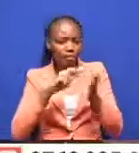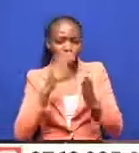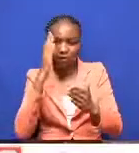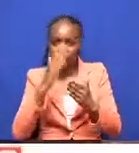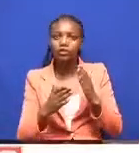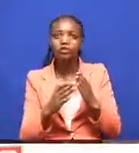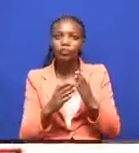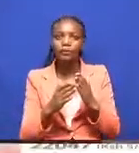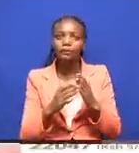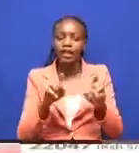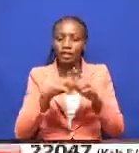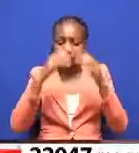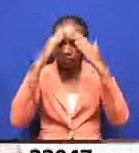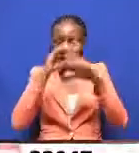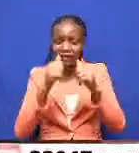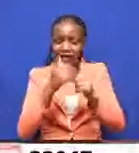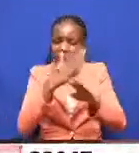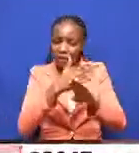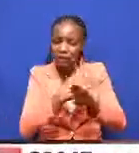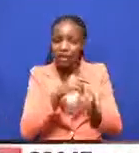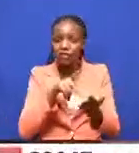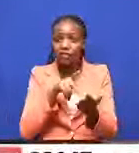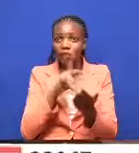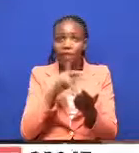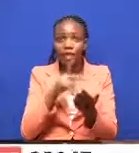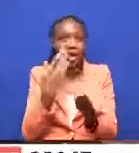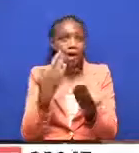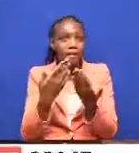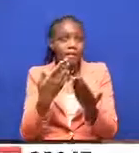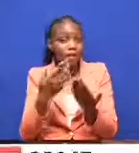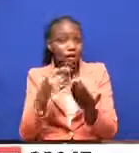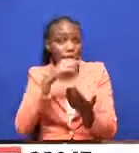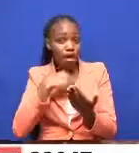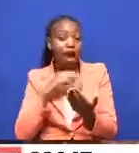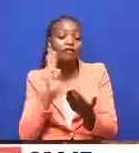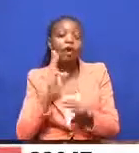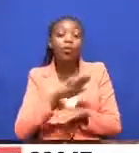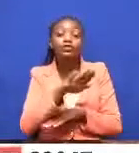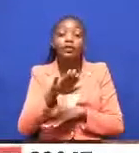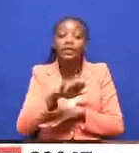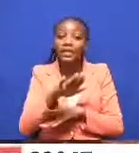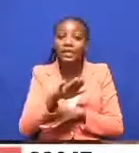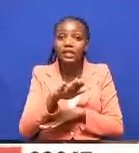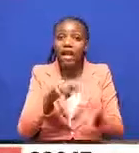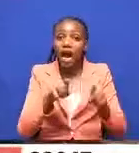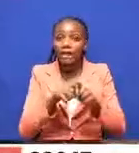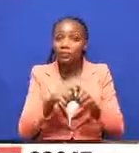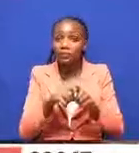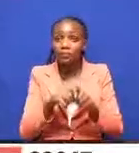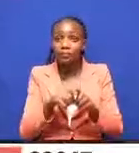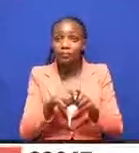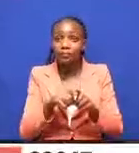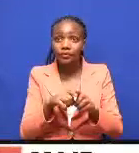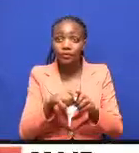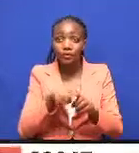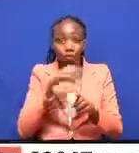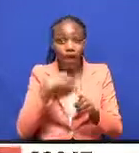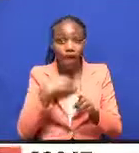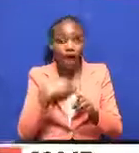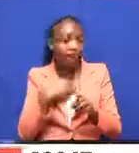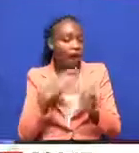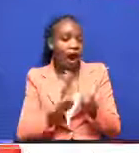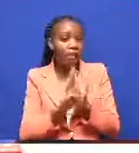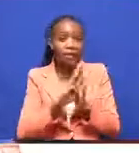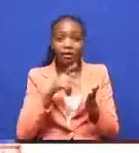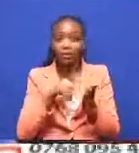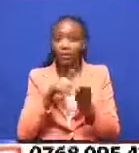the delay in disbursements, ideally, you would have a borehole, and what you would have in this respect is a pending bill. Thank you,